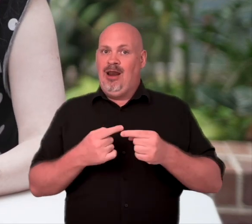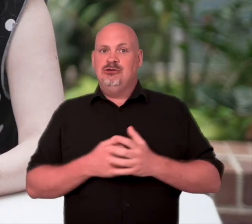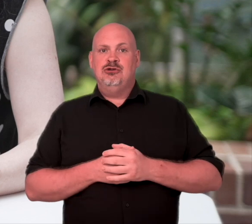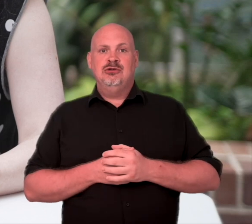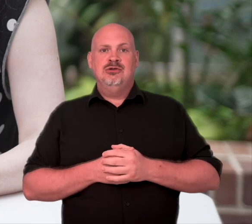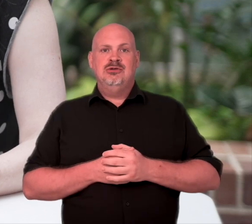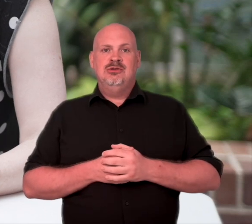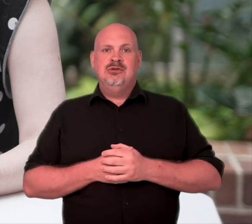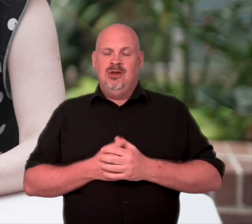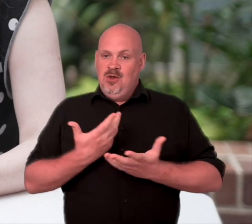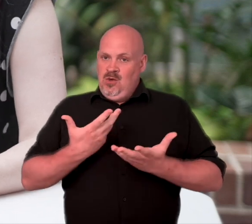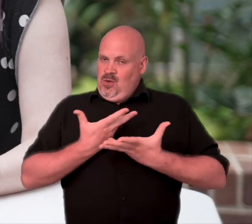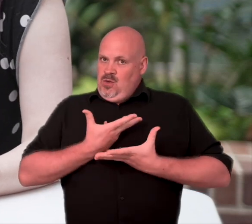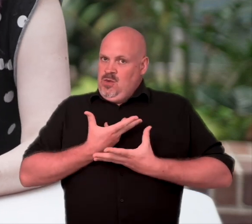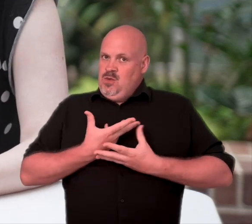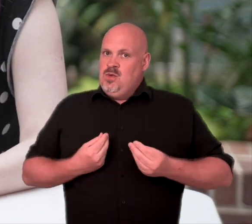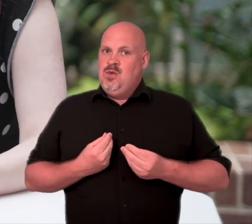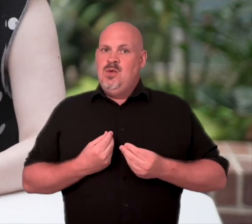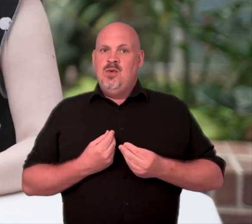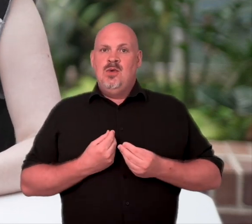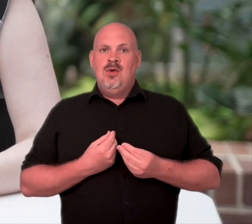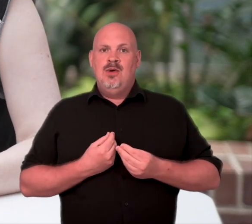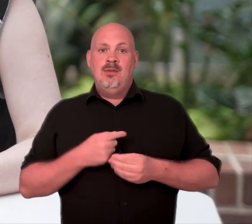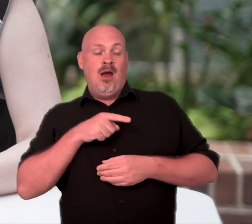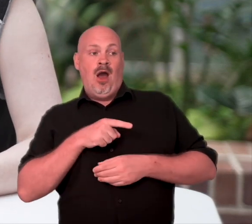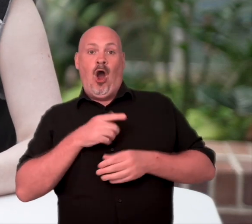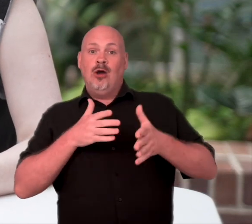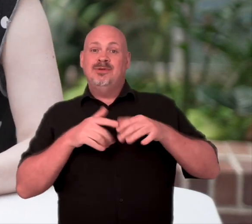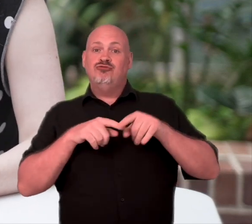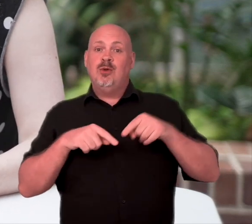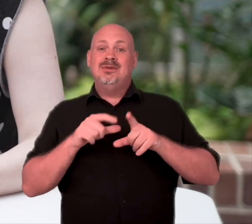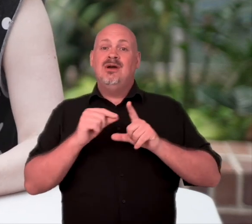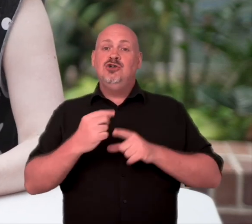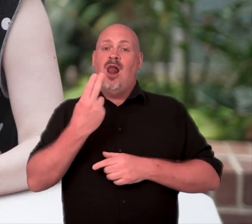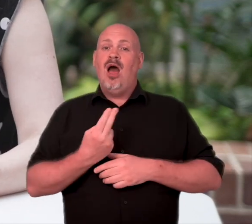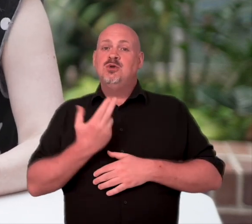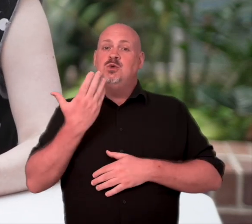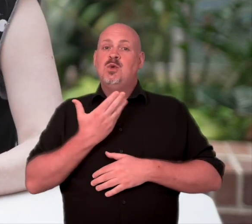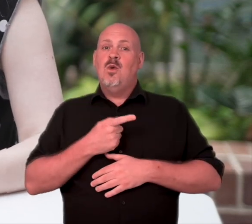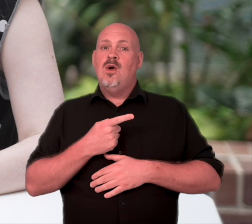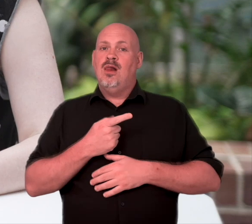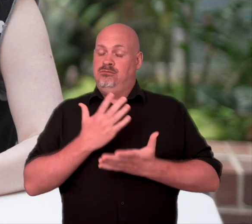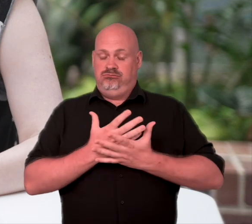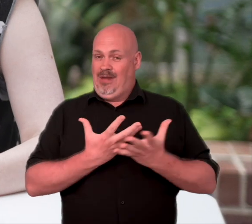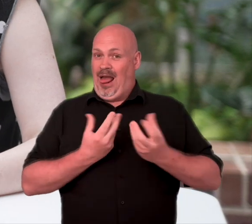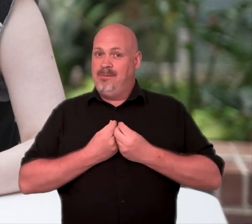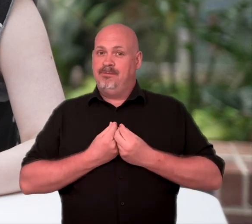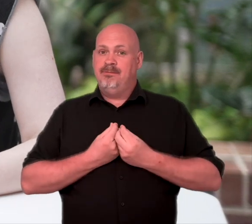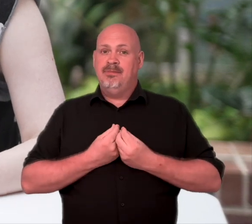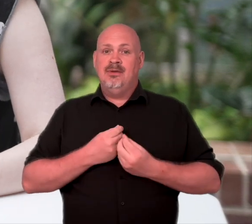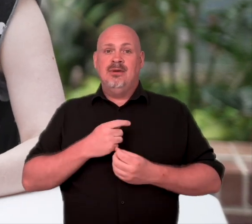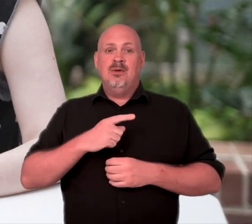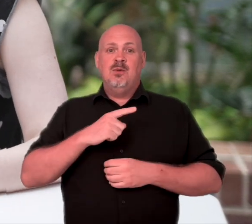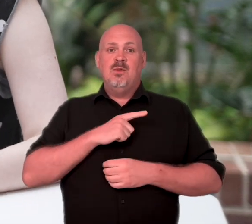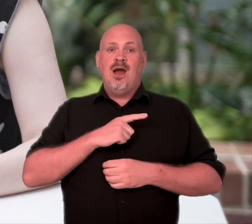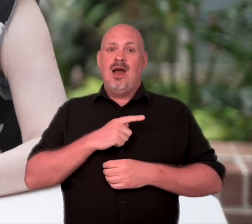challenge because it was in a way quite burnt out. So hospital rooms digital art school really helped with that, because